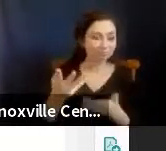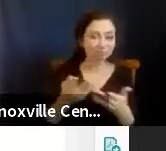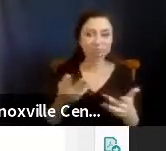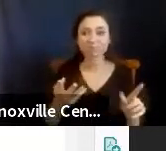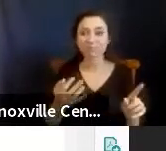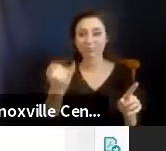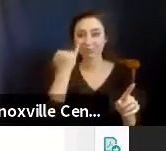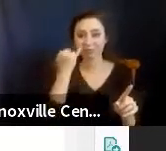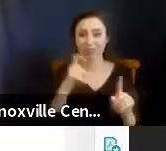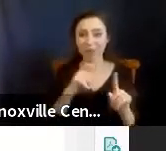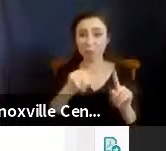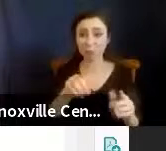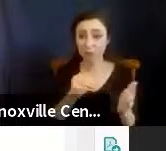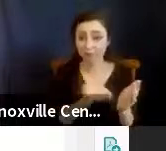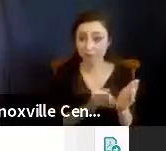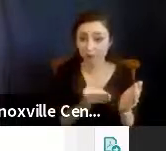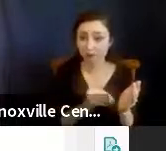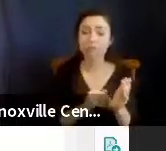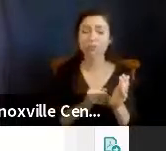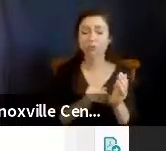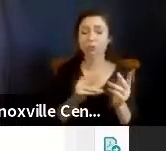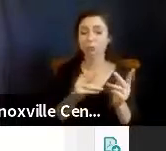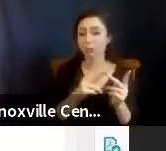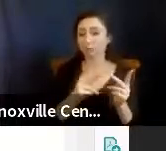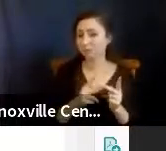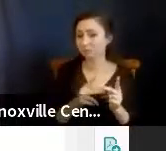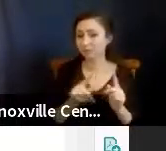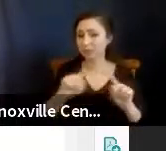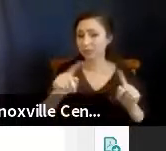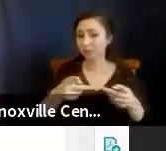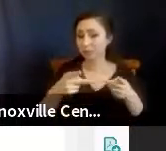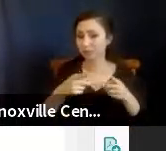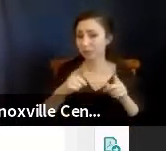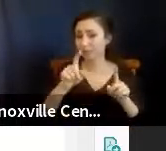like if they have to go to the doctor or somewhere like that, they need to make